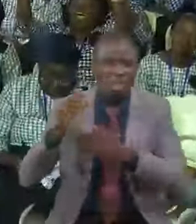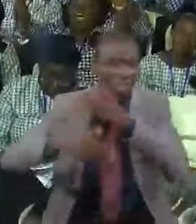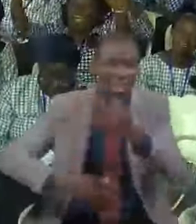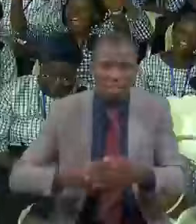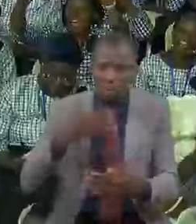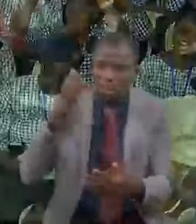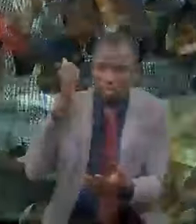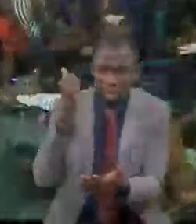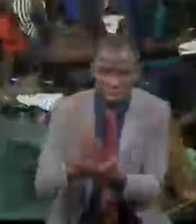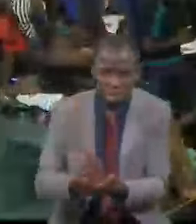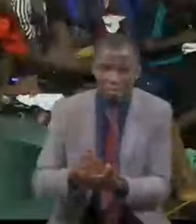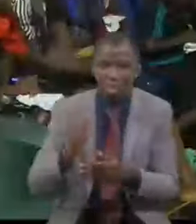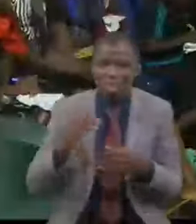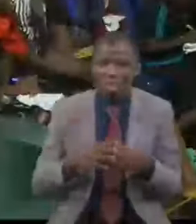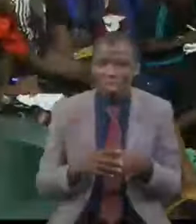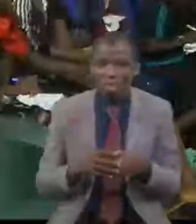Amen.